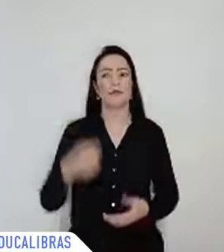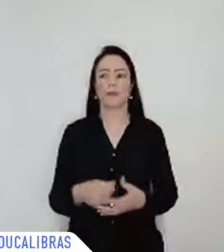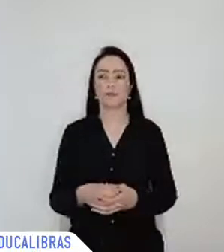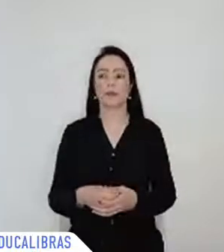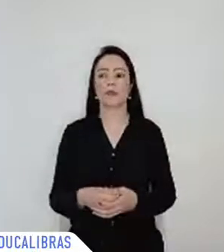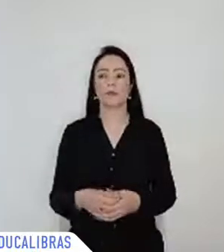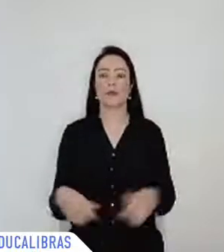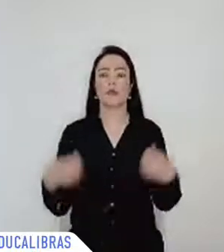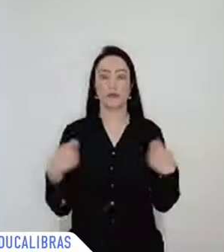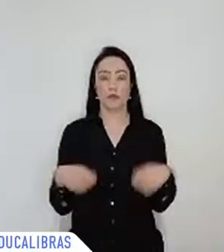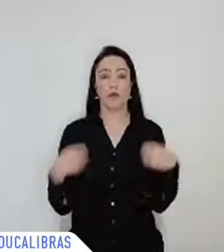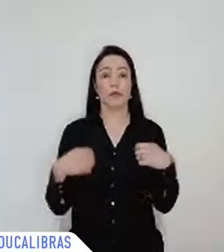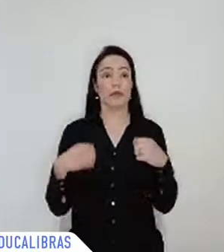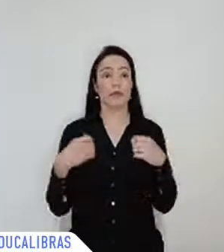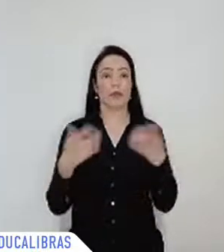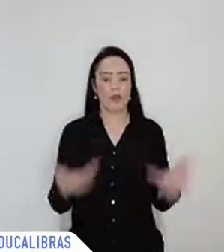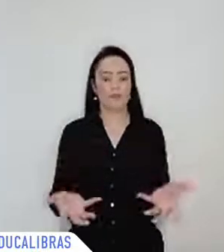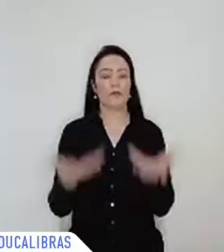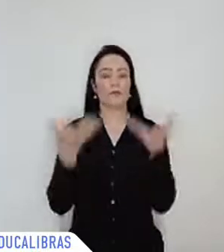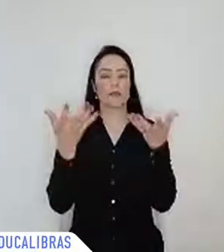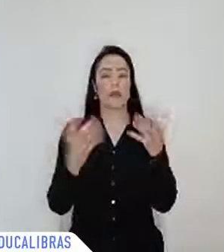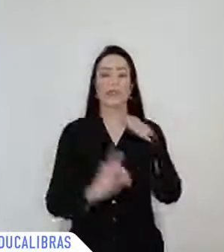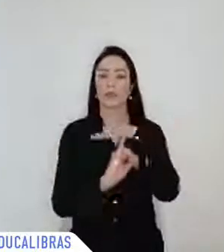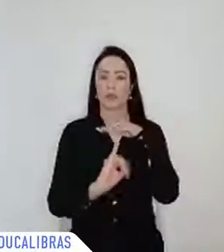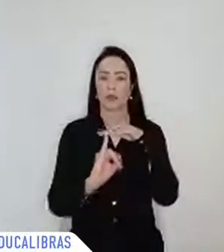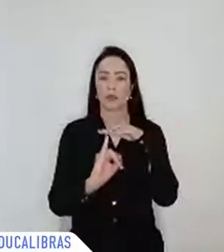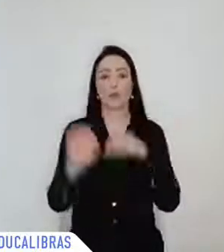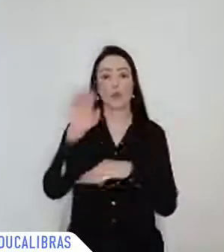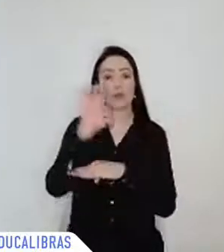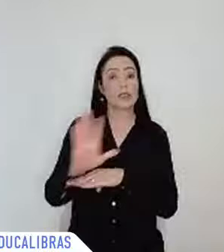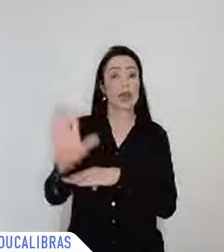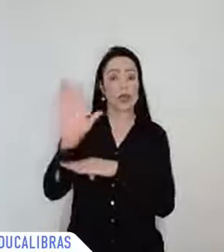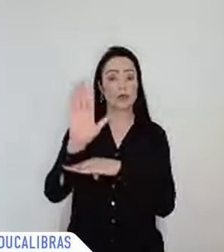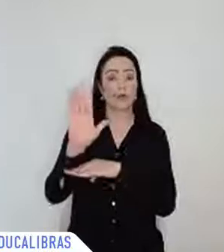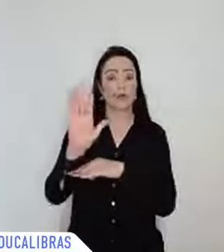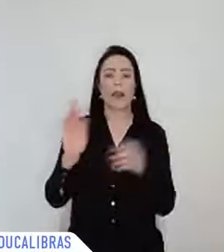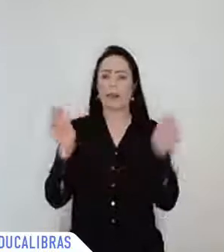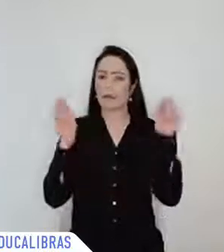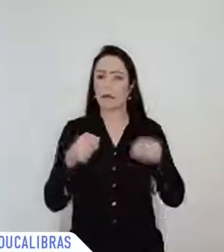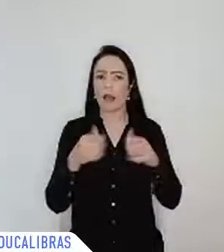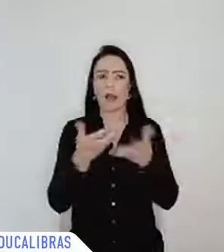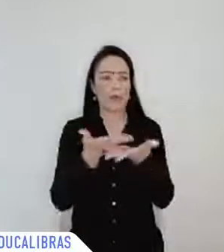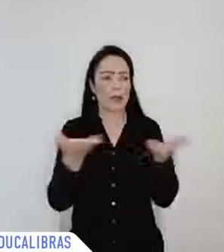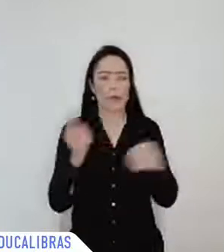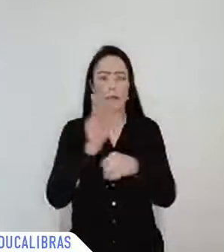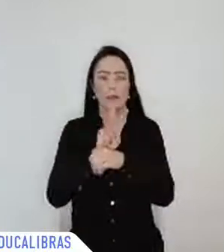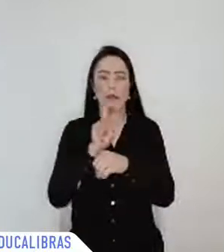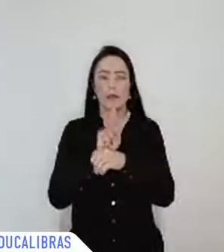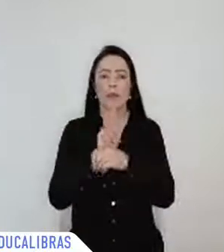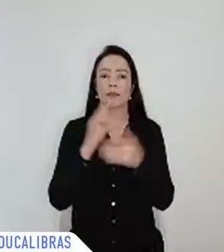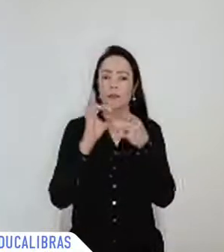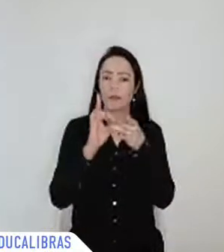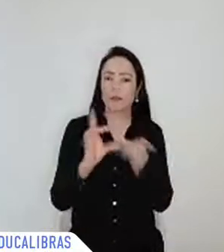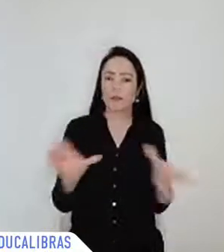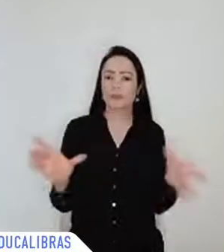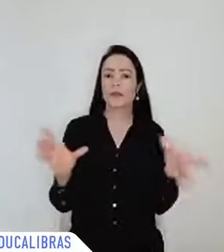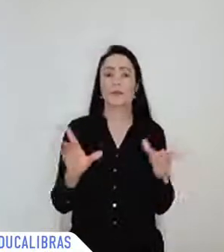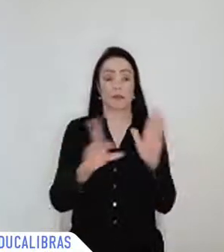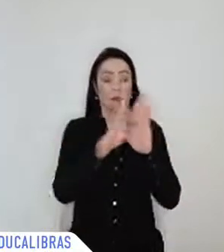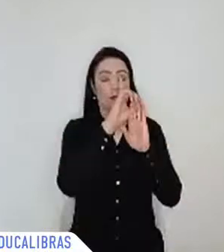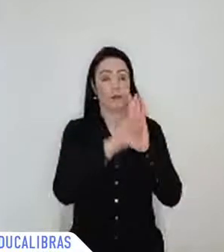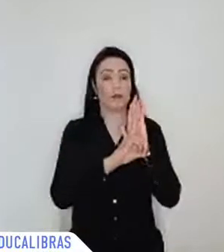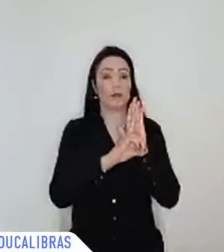that have this in mind. Let's strengthen the state institutions that can look